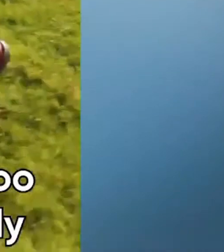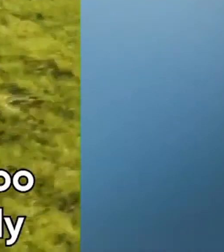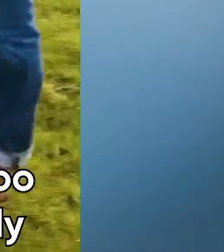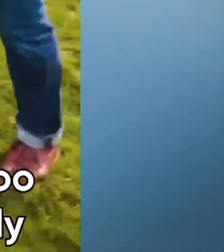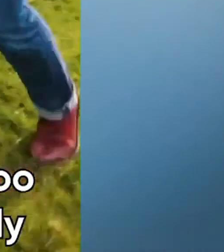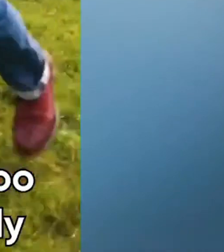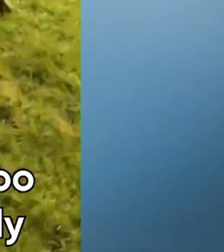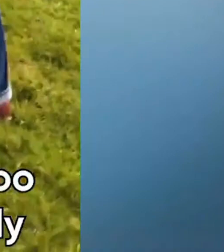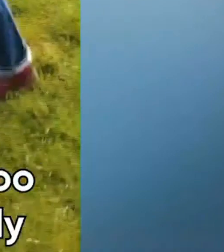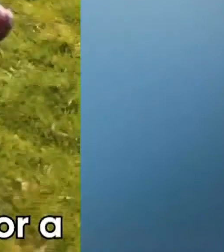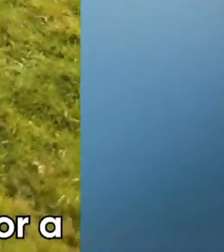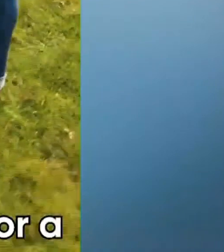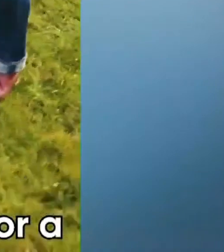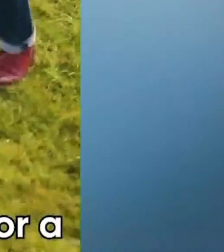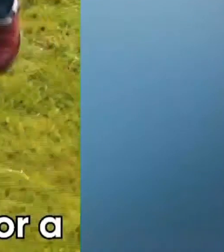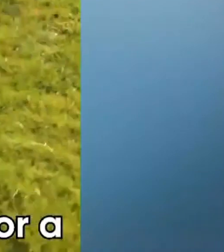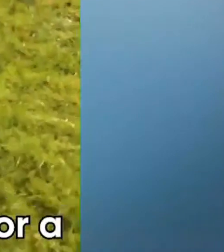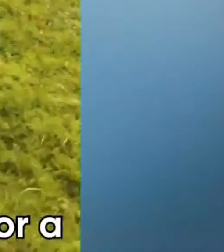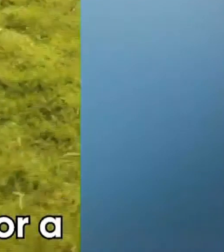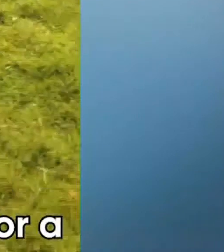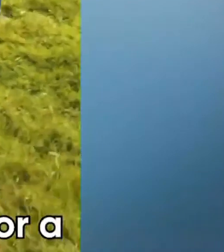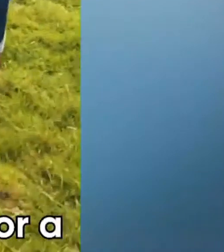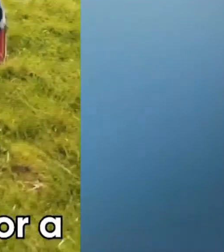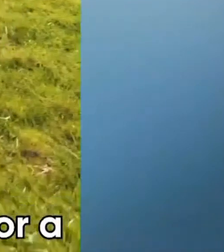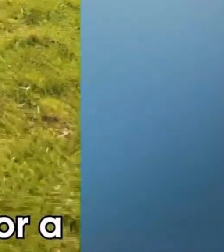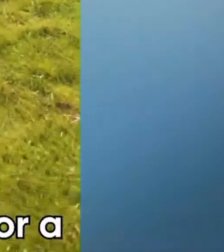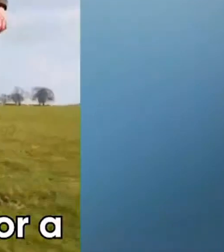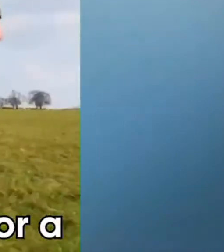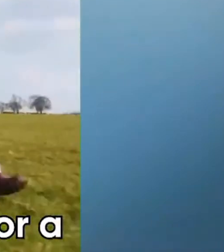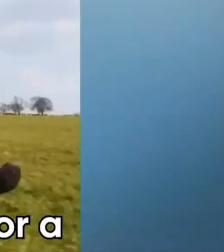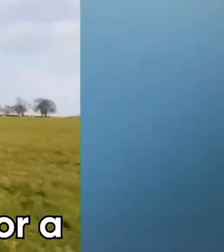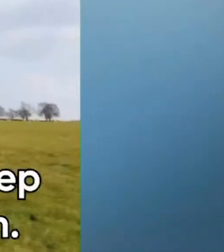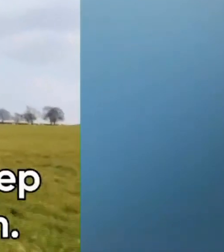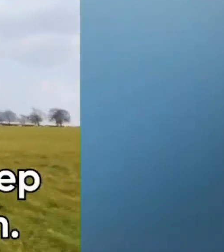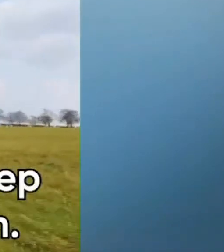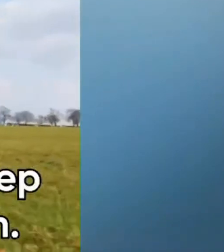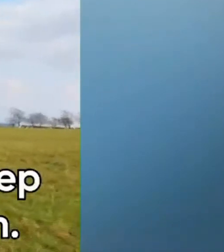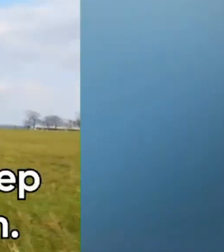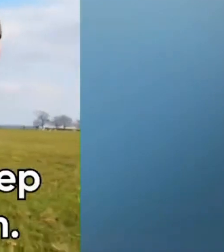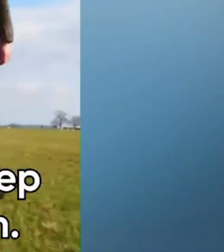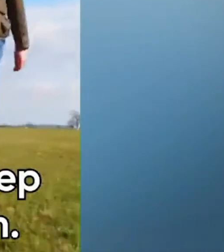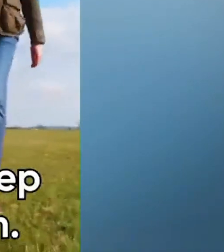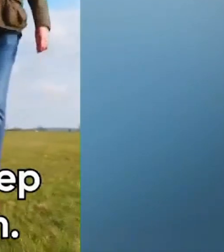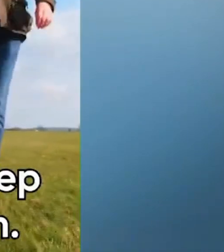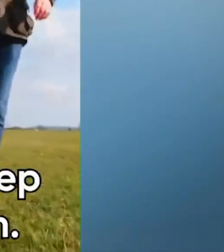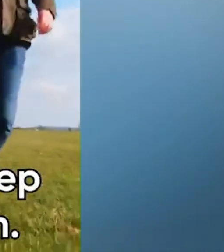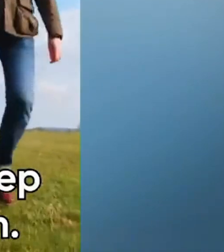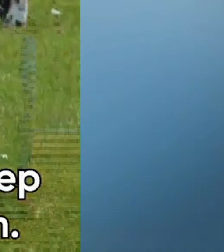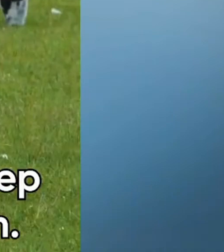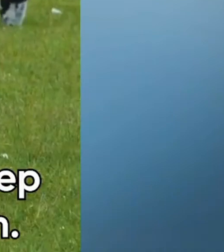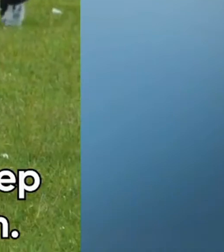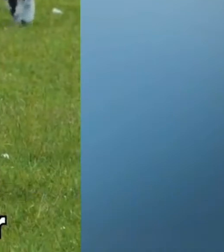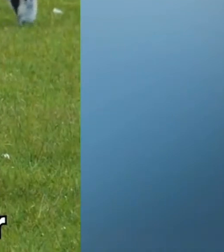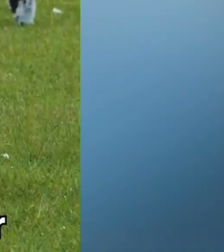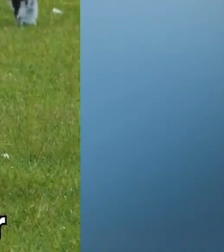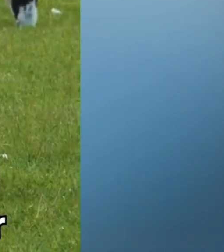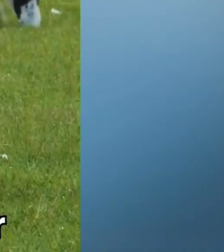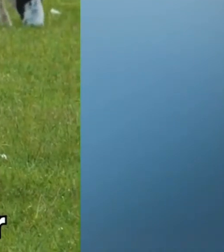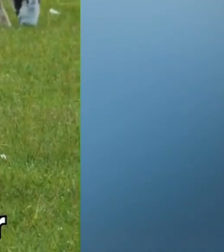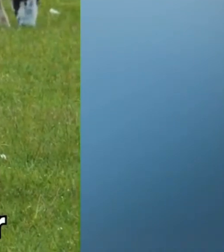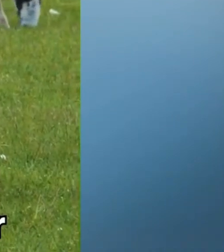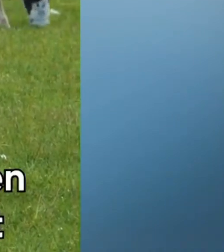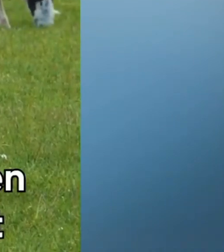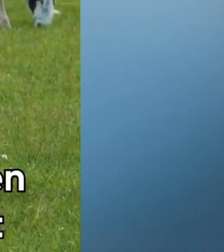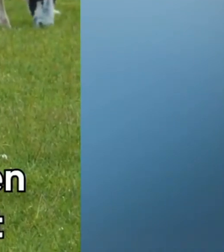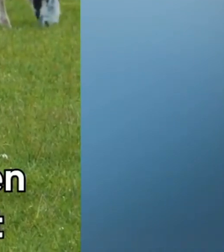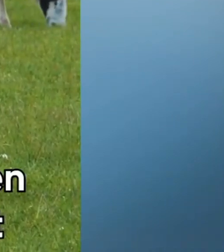little fluffy poo could never possibly attack a sheep. But it doesn't need for a dog to attack a sheep in order to kill them. They actually get stressed